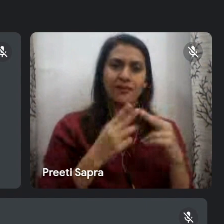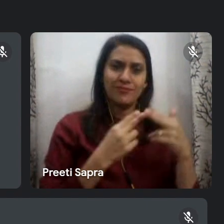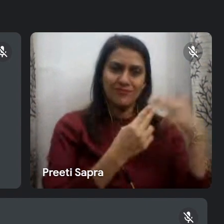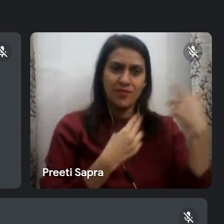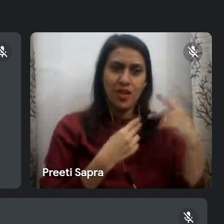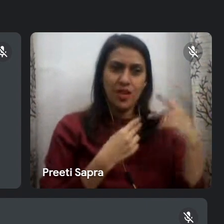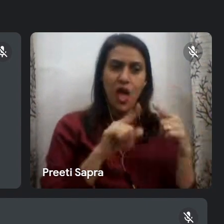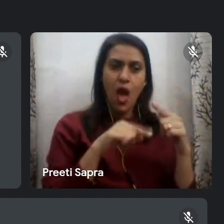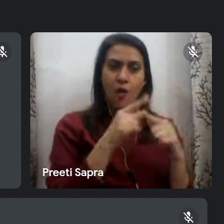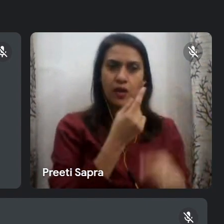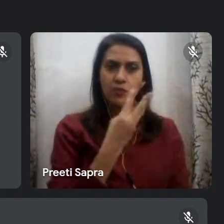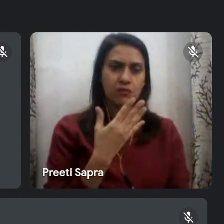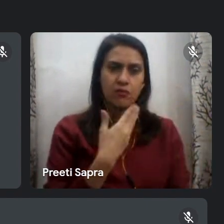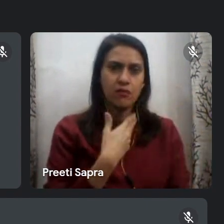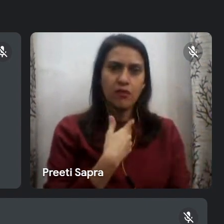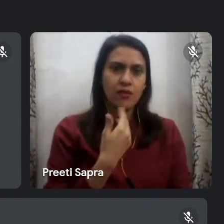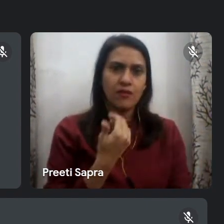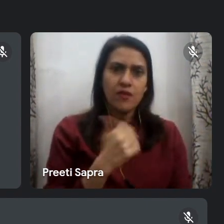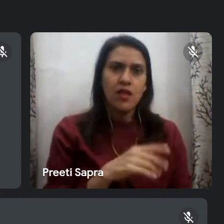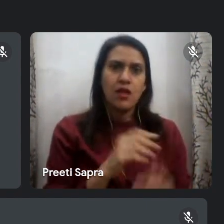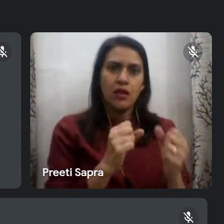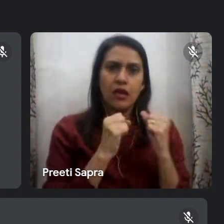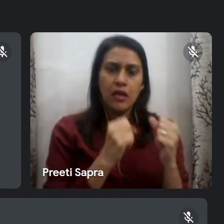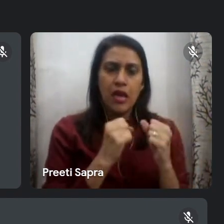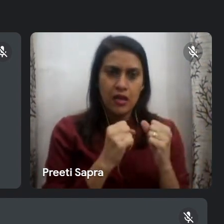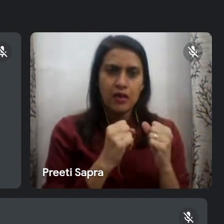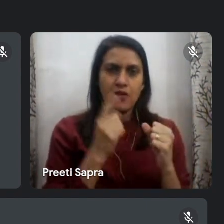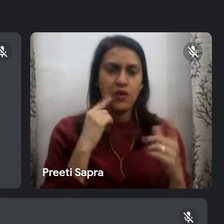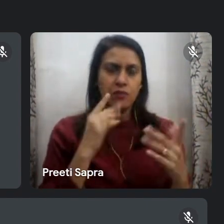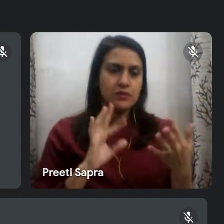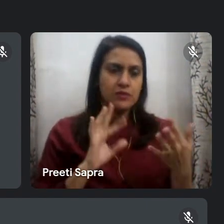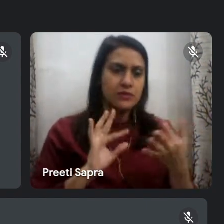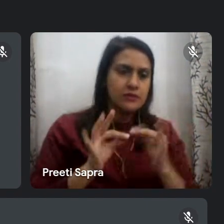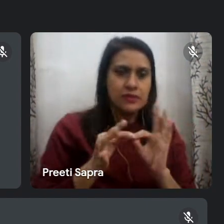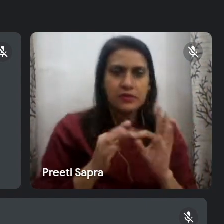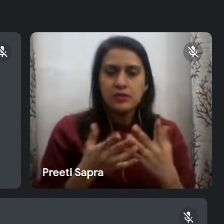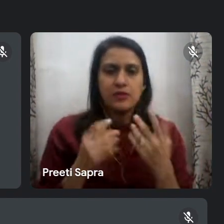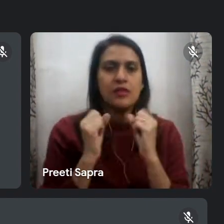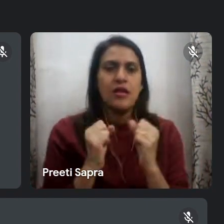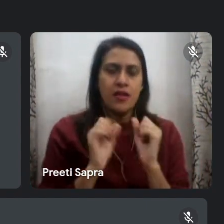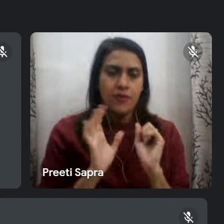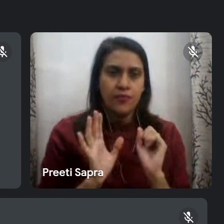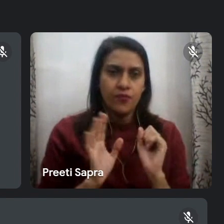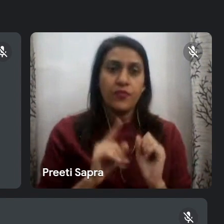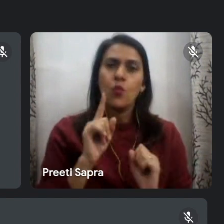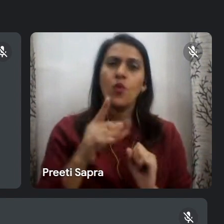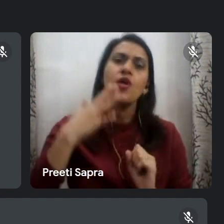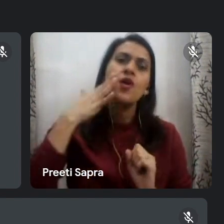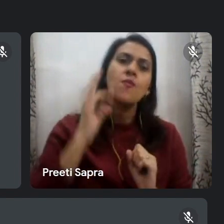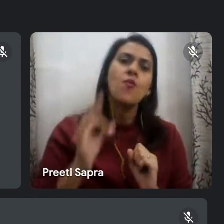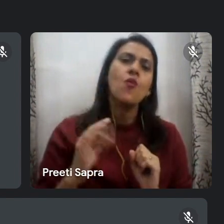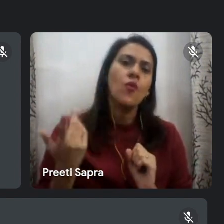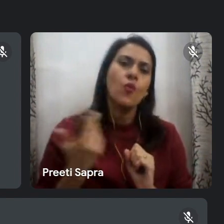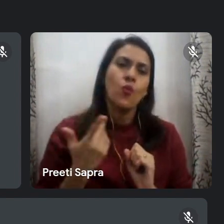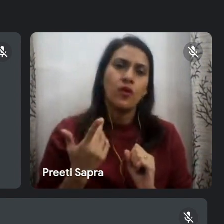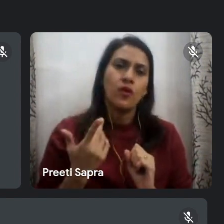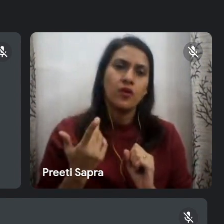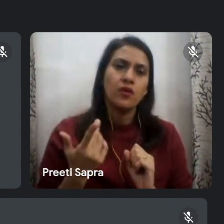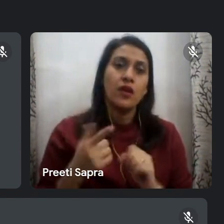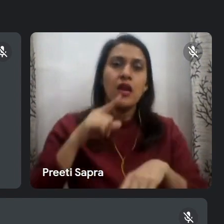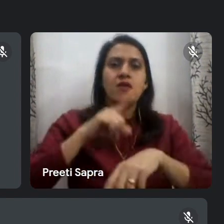numbers, it was very difficult for me to comprehend. One of the most important things was